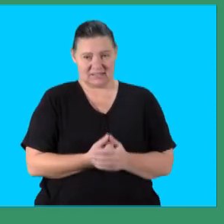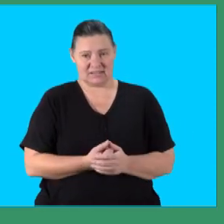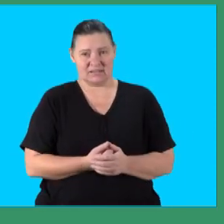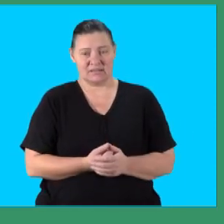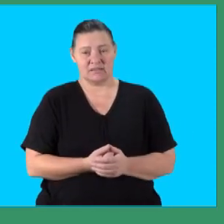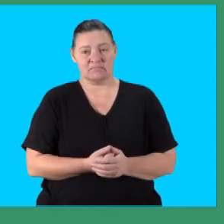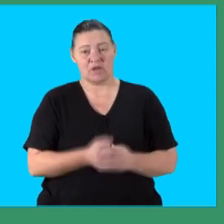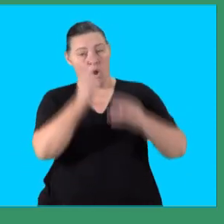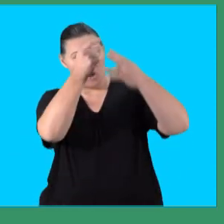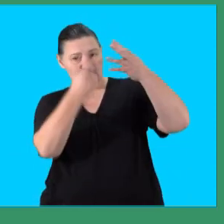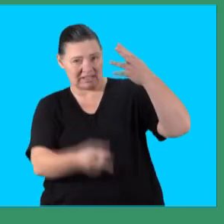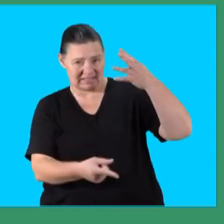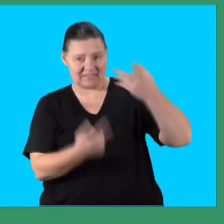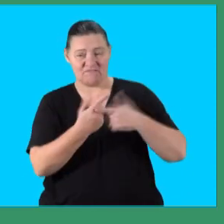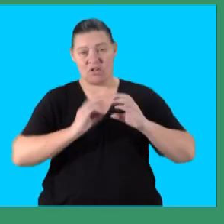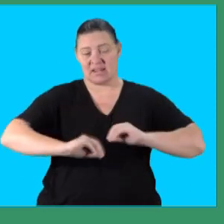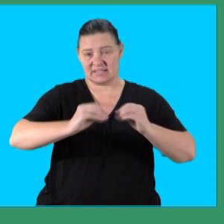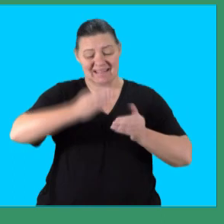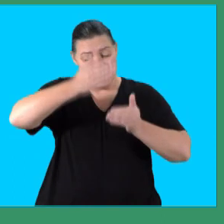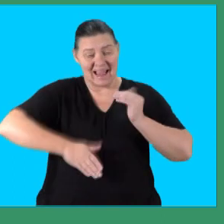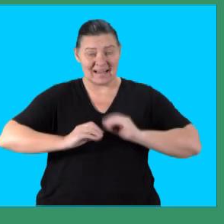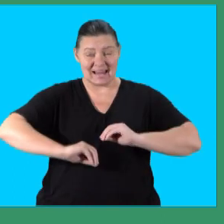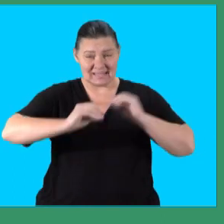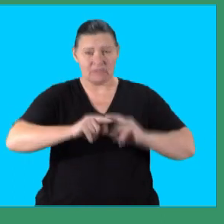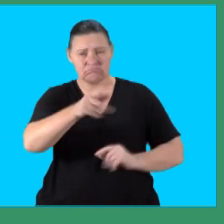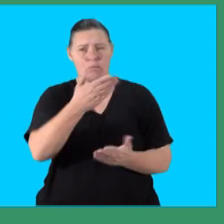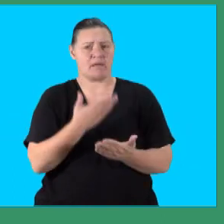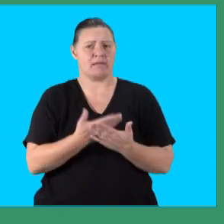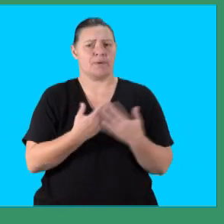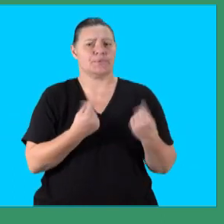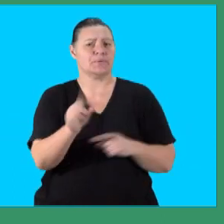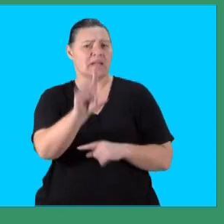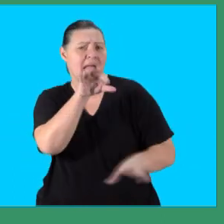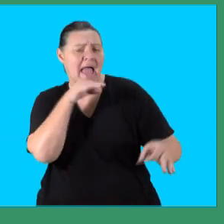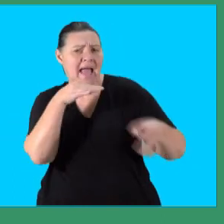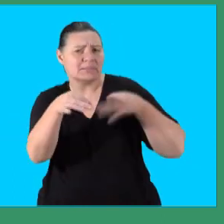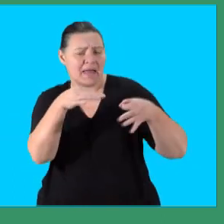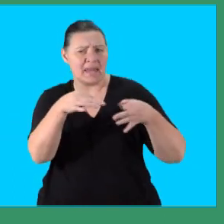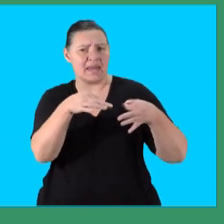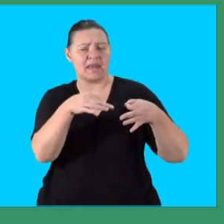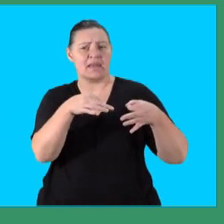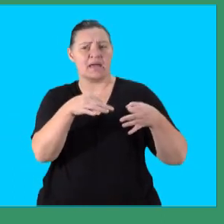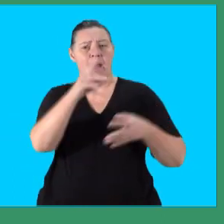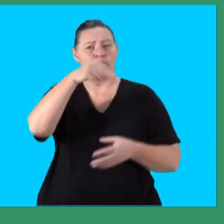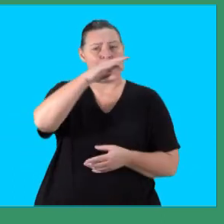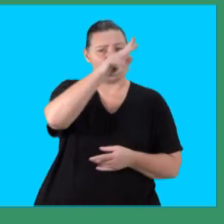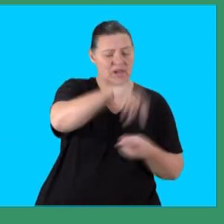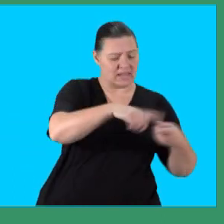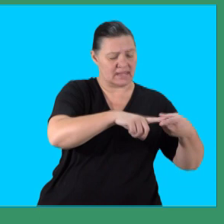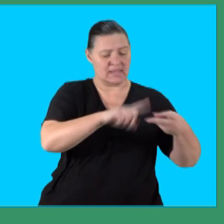Lesson objectives for this lesson. At the end of the lesson, you will be able to explain the meaning of the